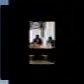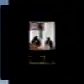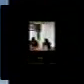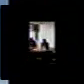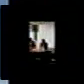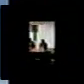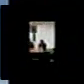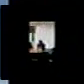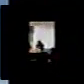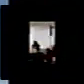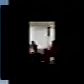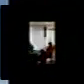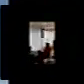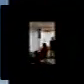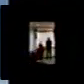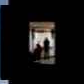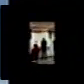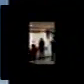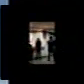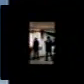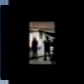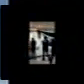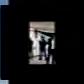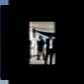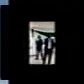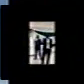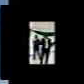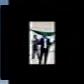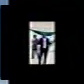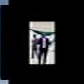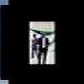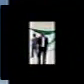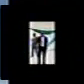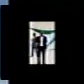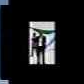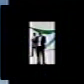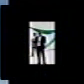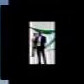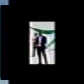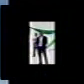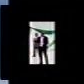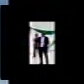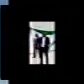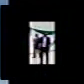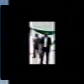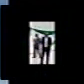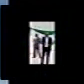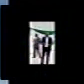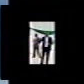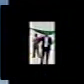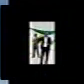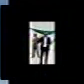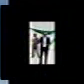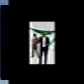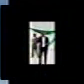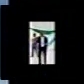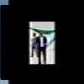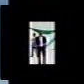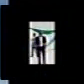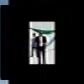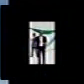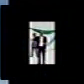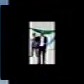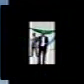You are now on top of the devil in Jesus' name. They came rejoicing. They came celebrating.